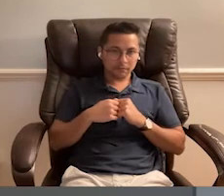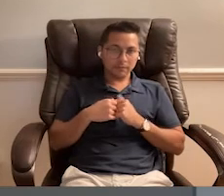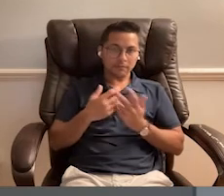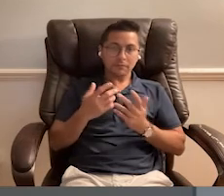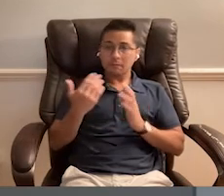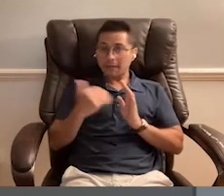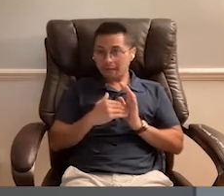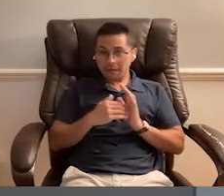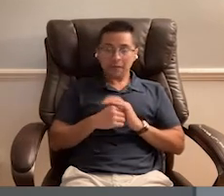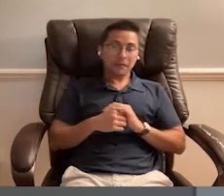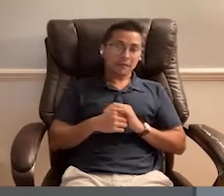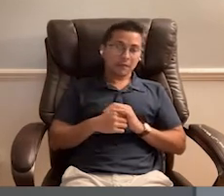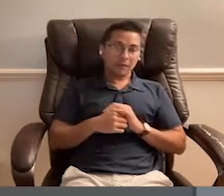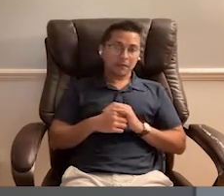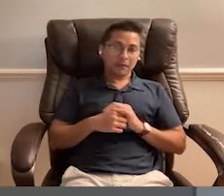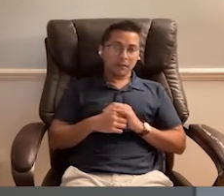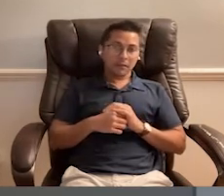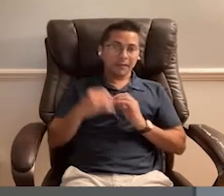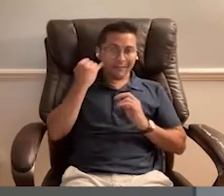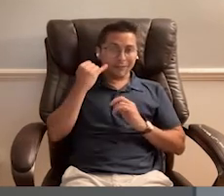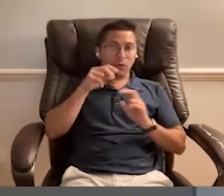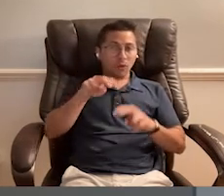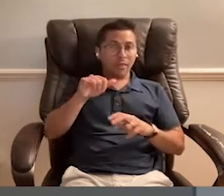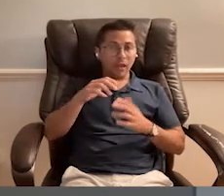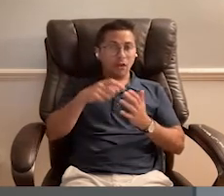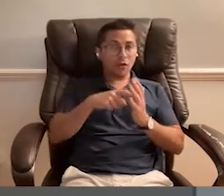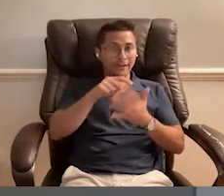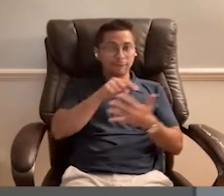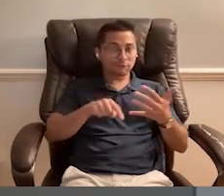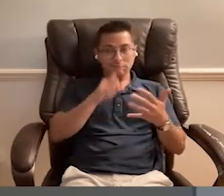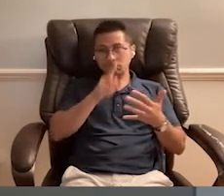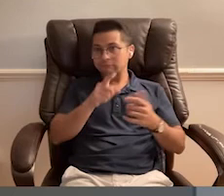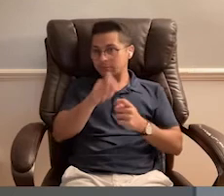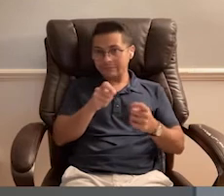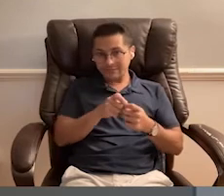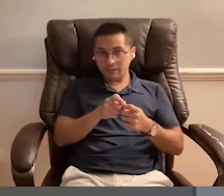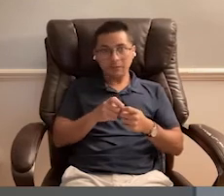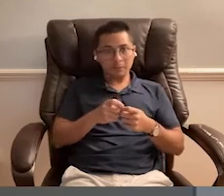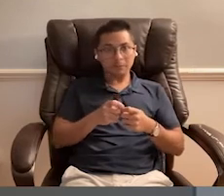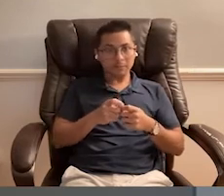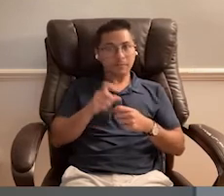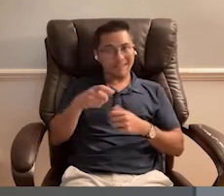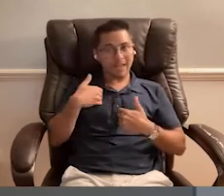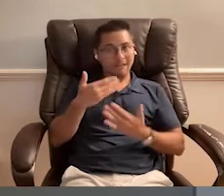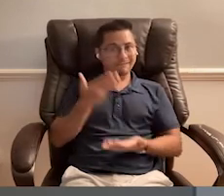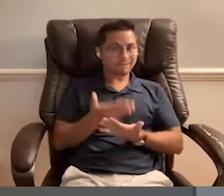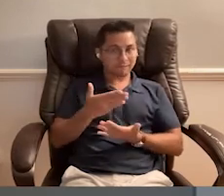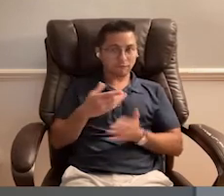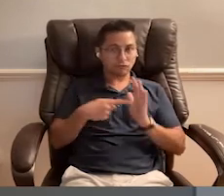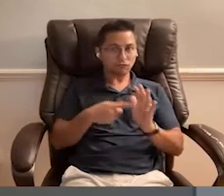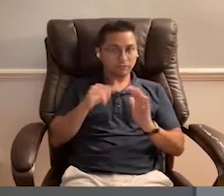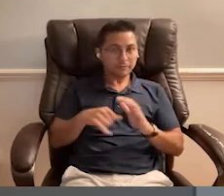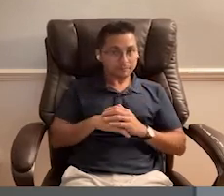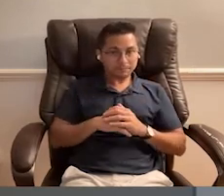2, at least one. So, again, those criteria are very, very specific,